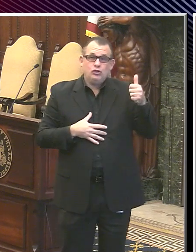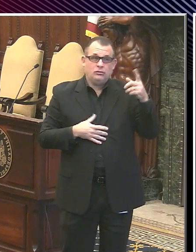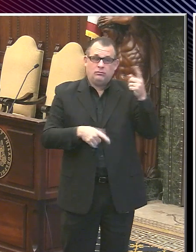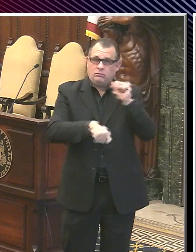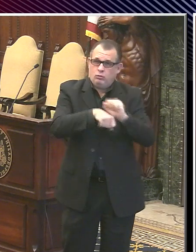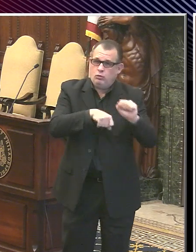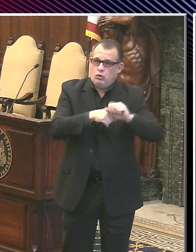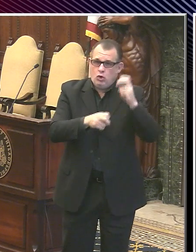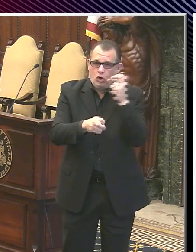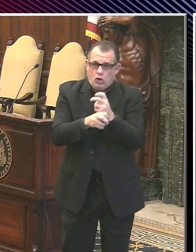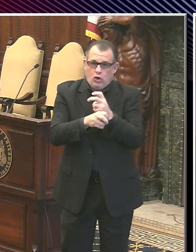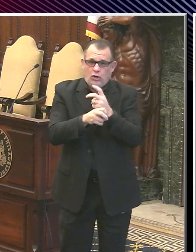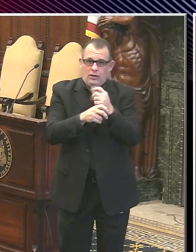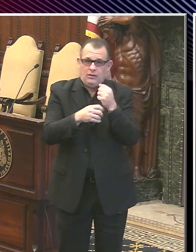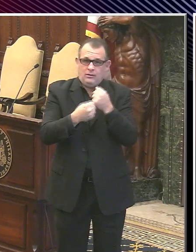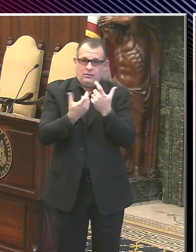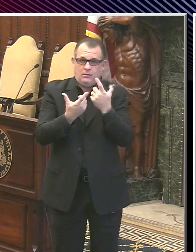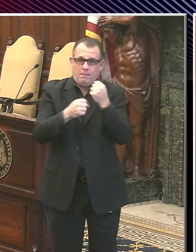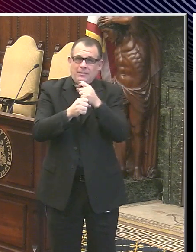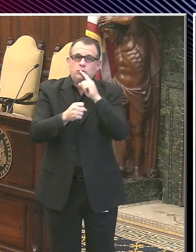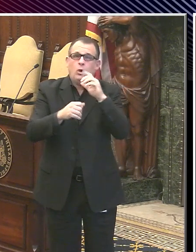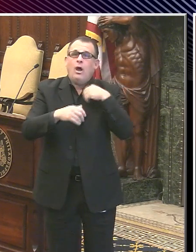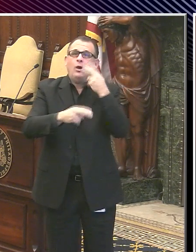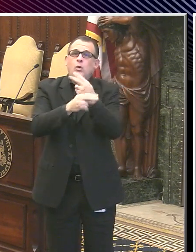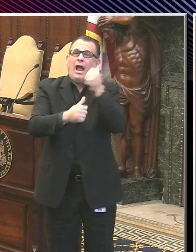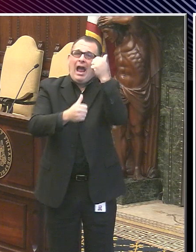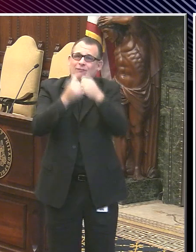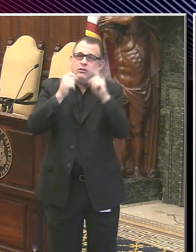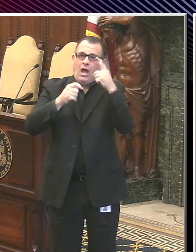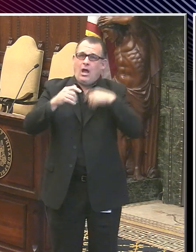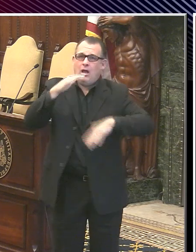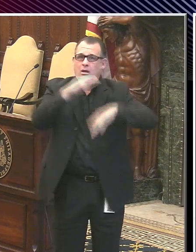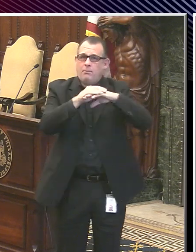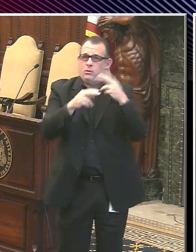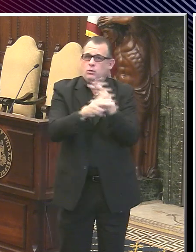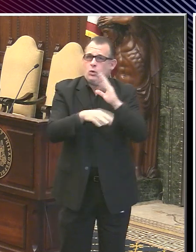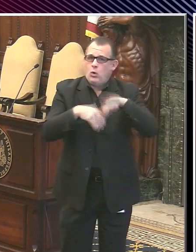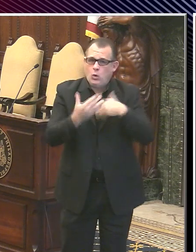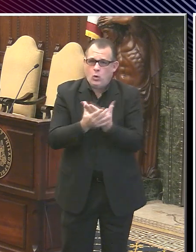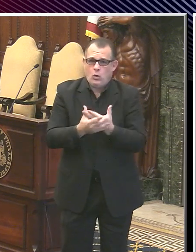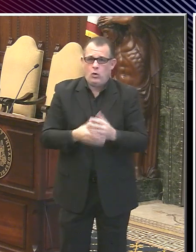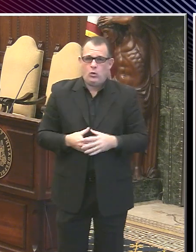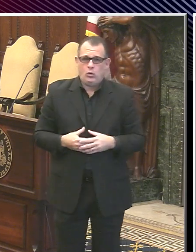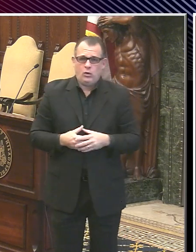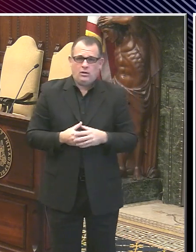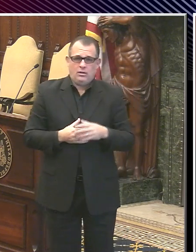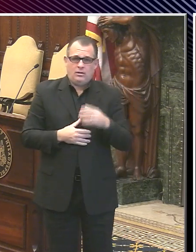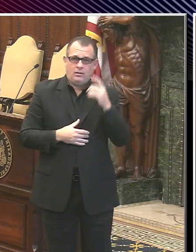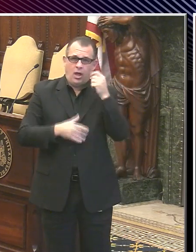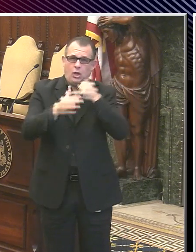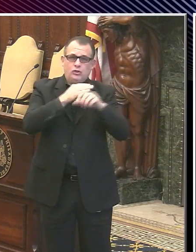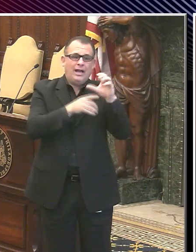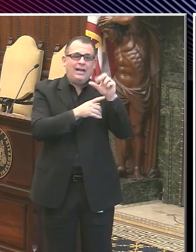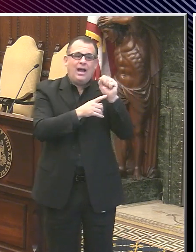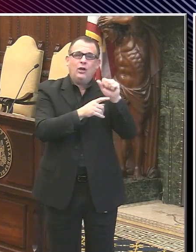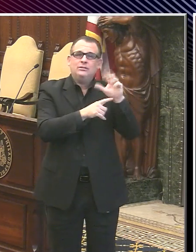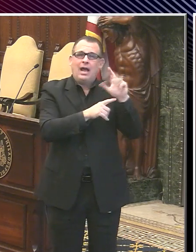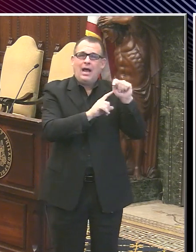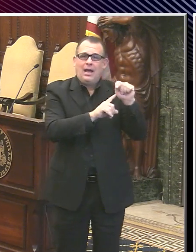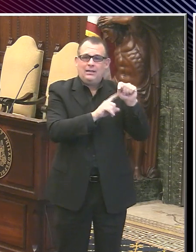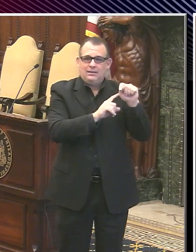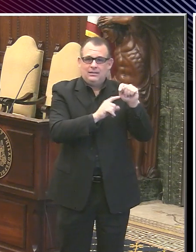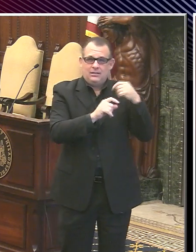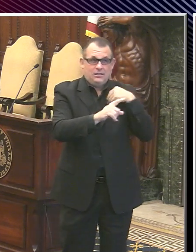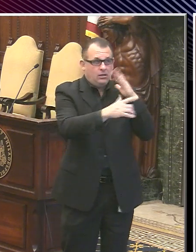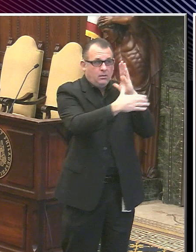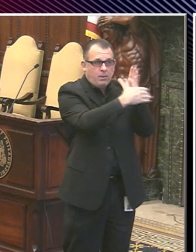maximize every dollar from the original CARES Act and other federal and state supports. We continue to lobby Harrisburg relentlessly for